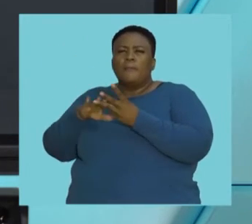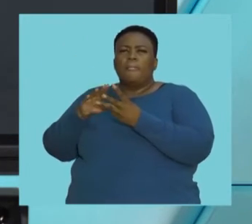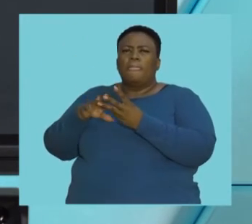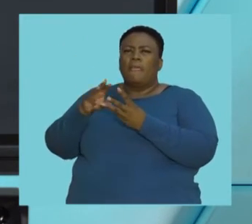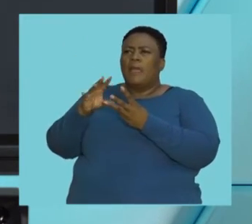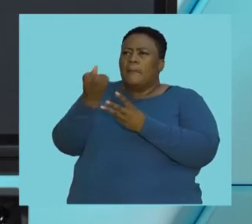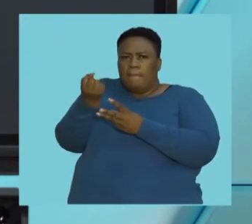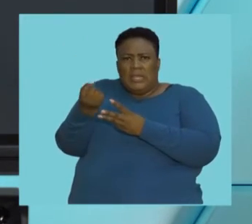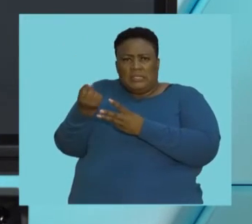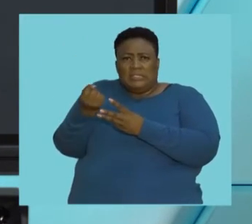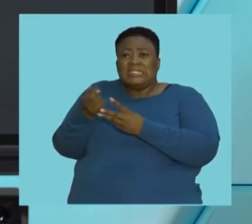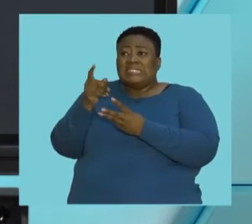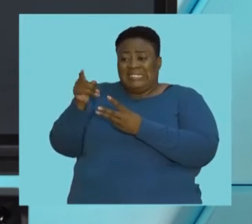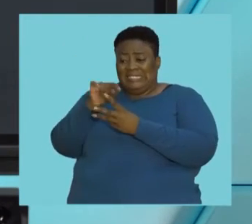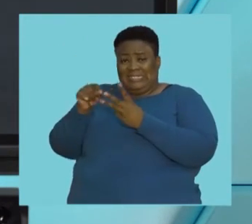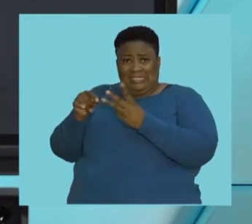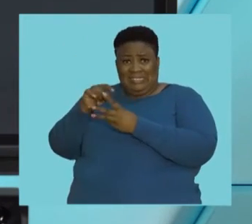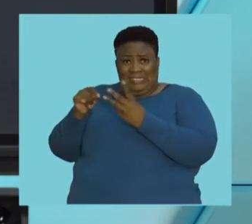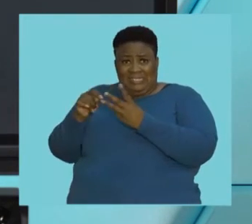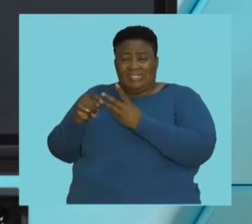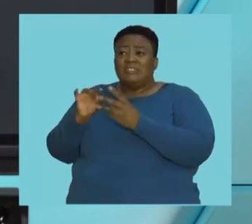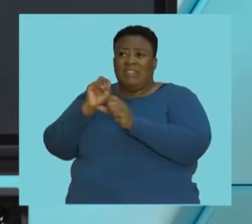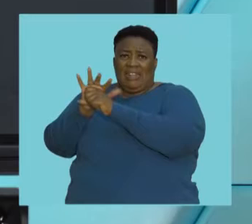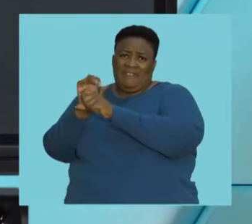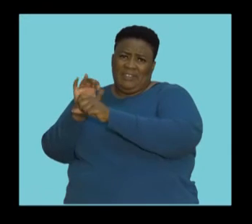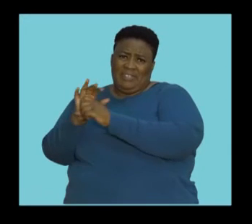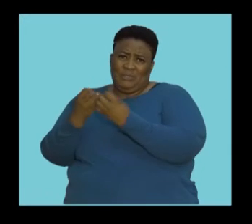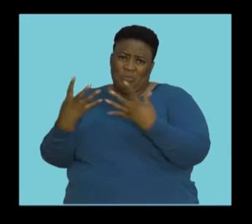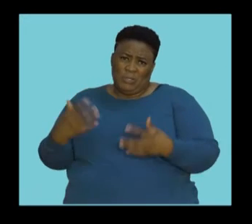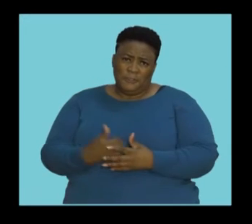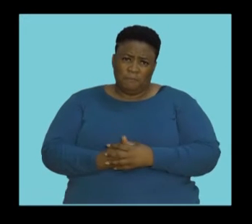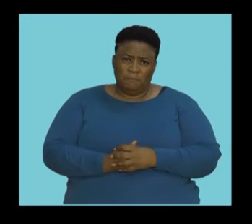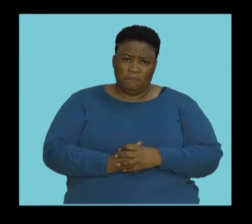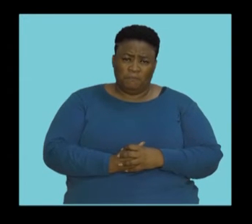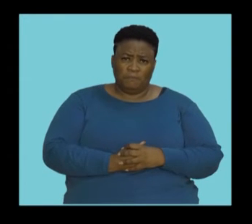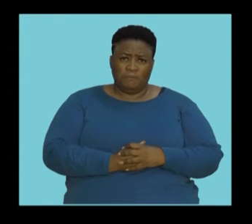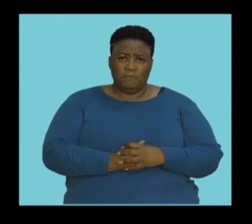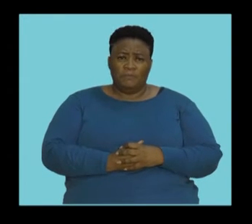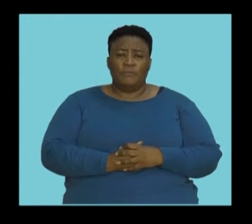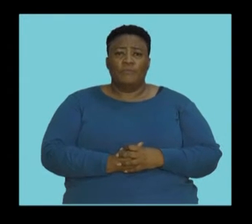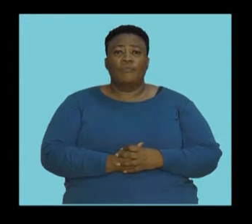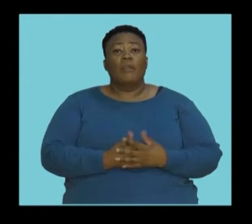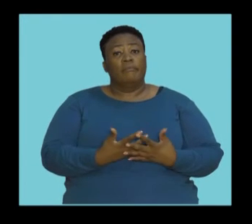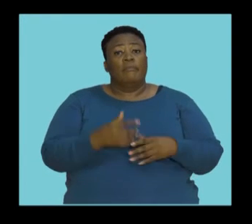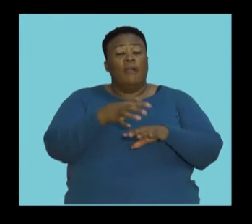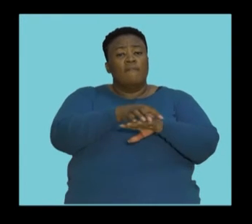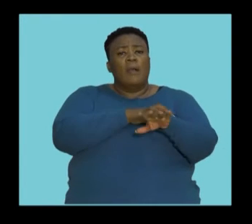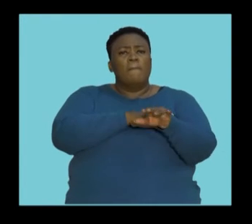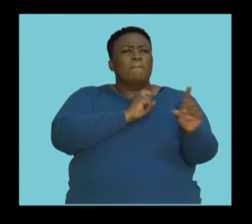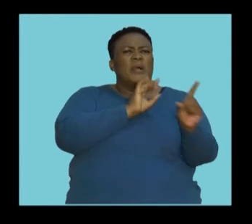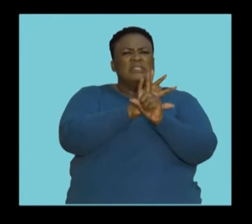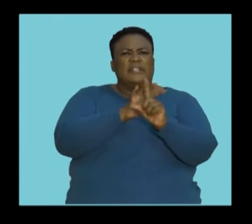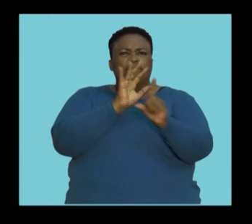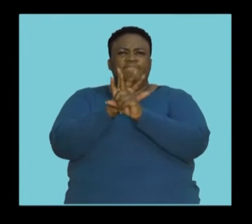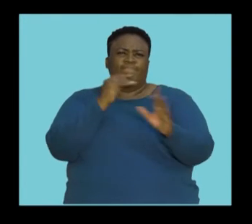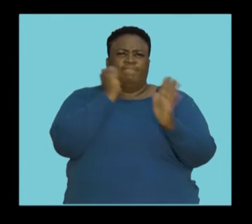understand the impact that environmental factors have had. farm attacks. We know that